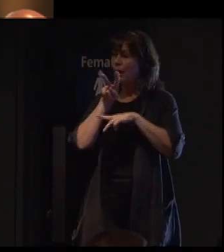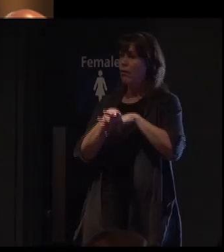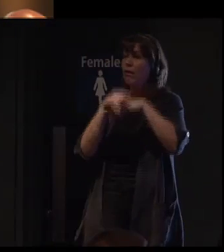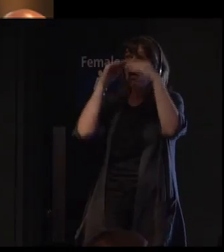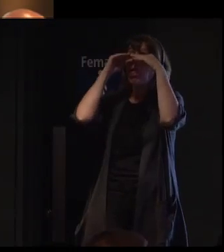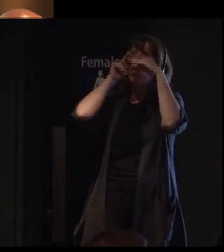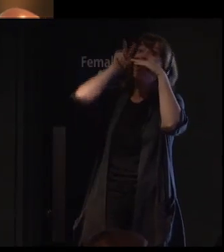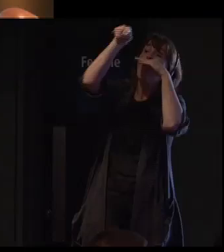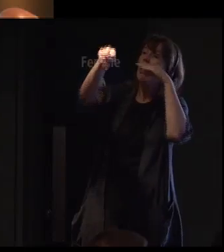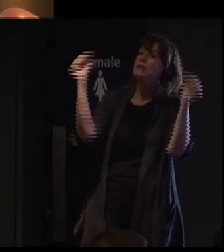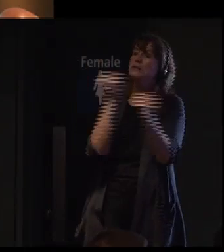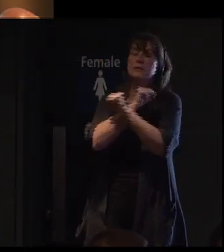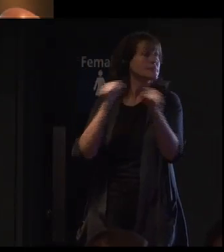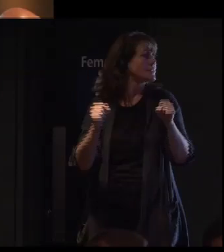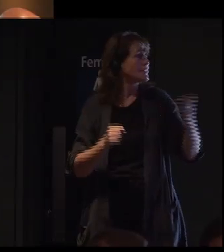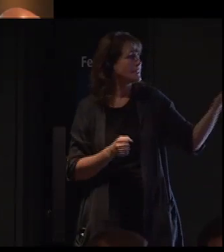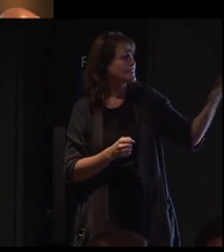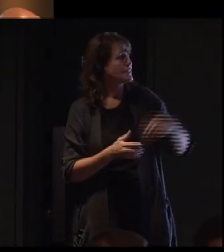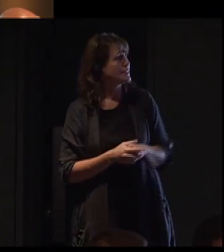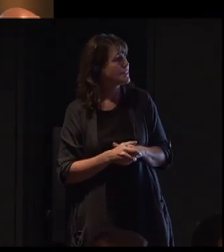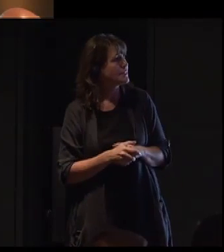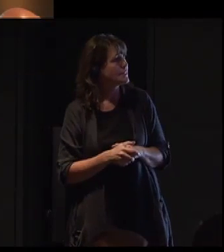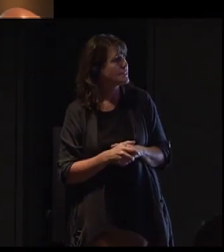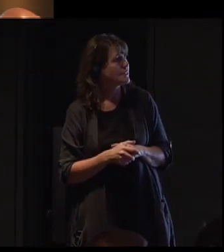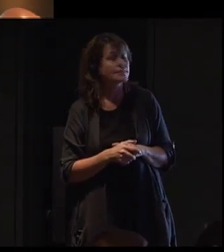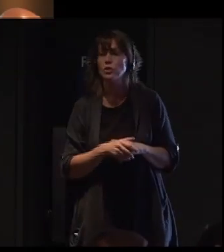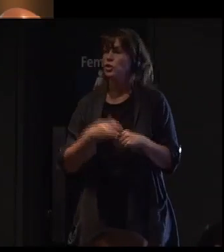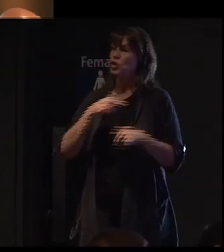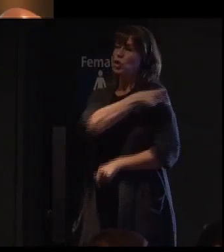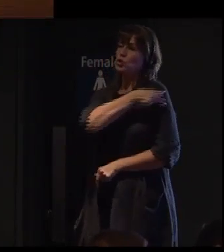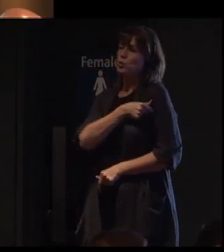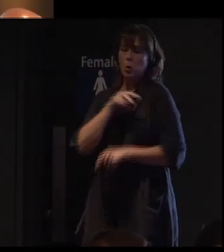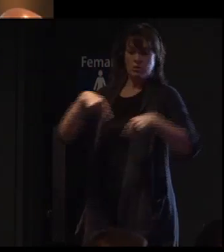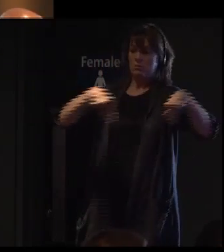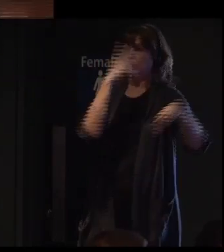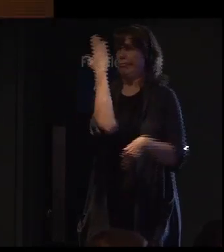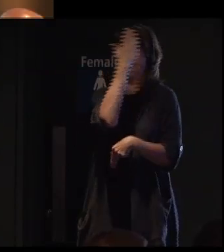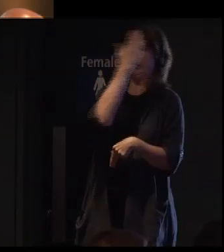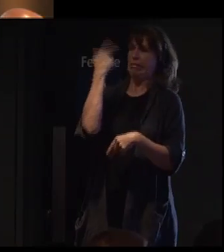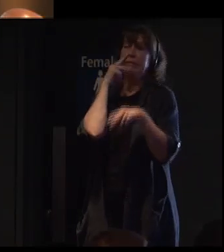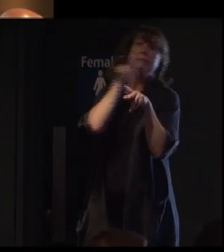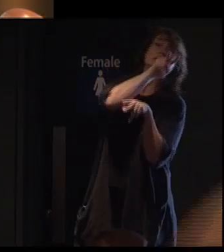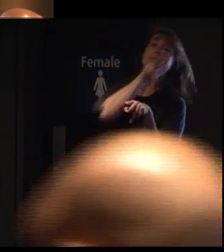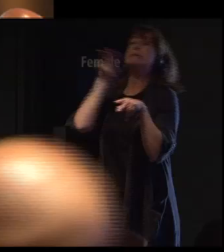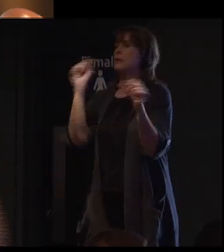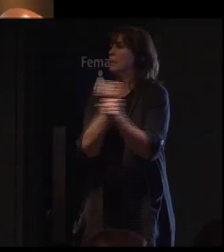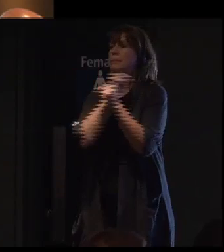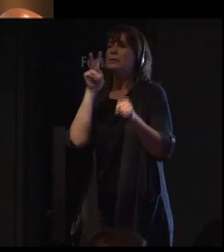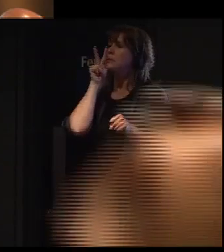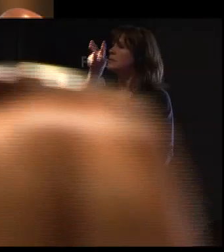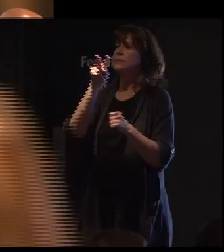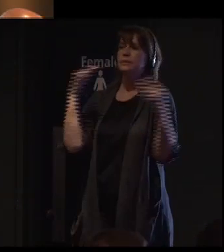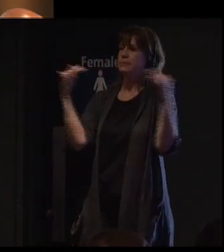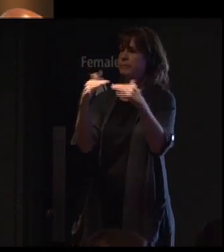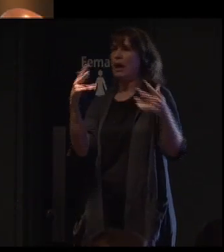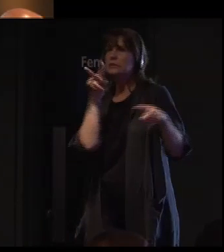with fences blocking obstructing the view, and even stewards standing in the way during the match. Not the